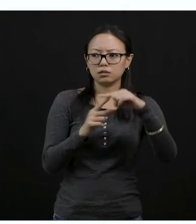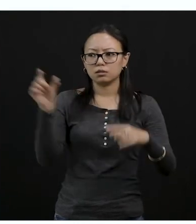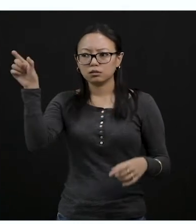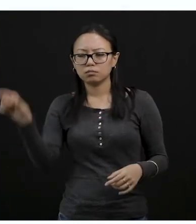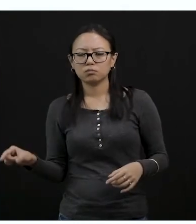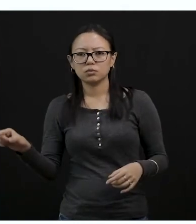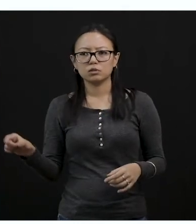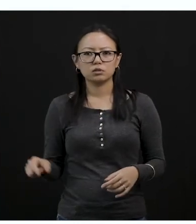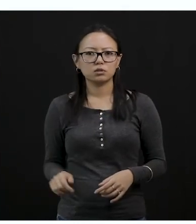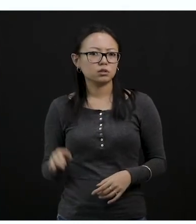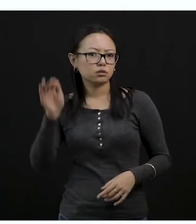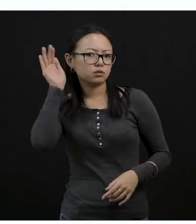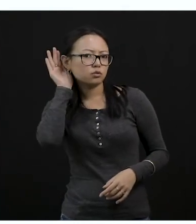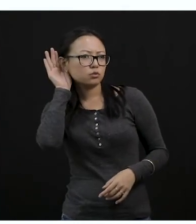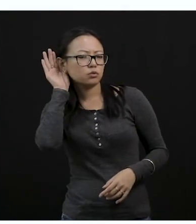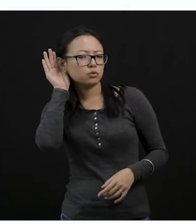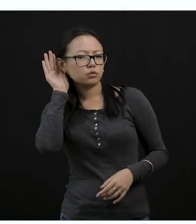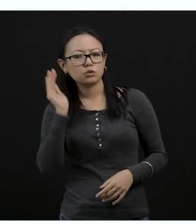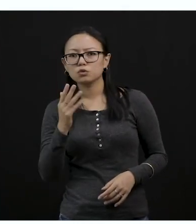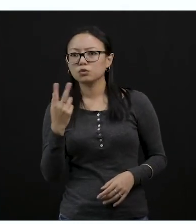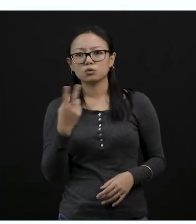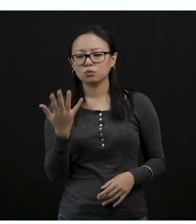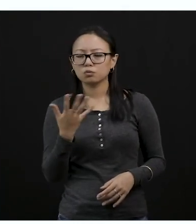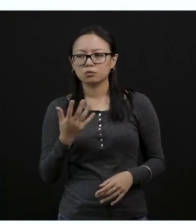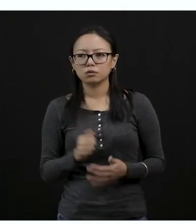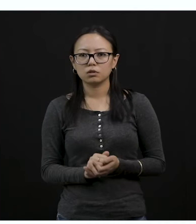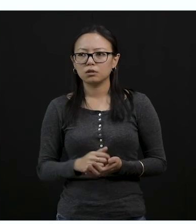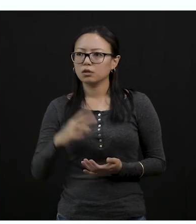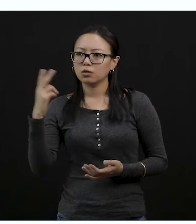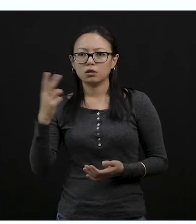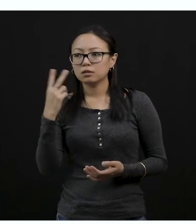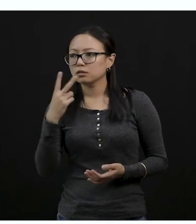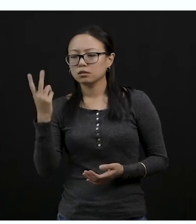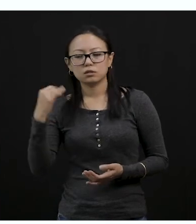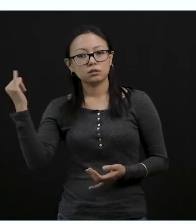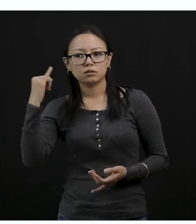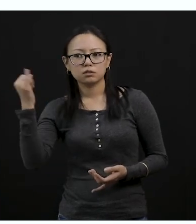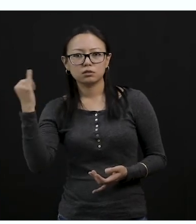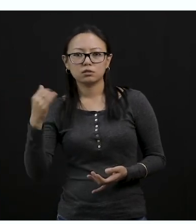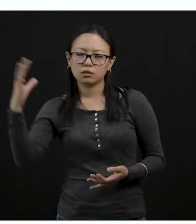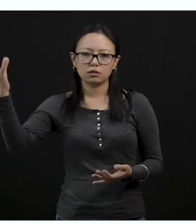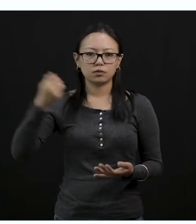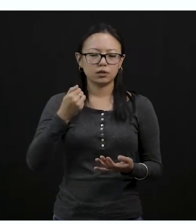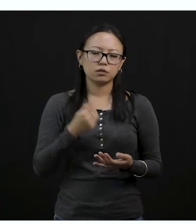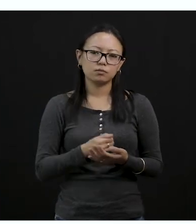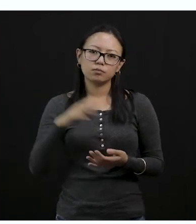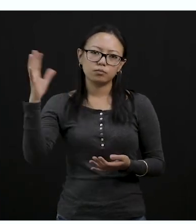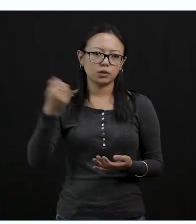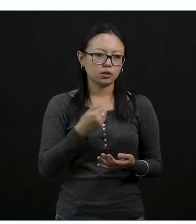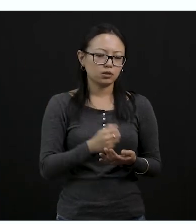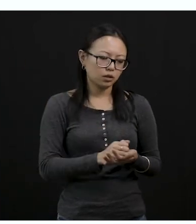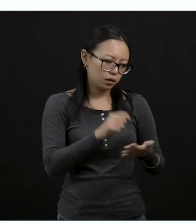bring it. Then there is this editor who will do all the editing, all the writings, and then with the help